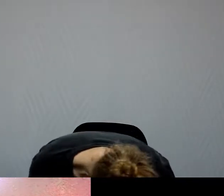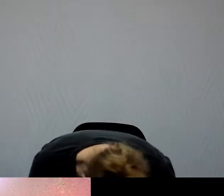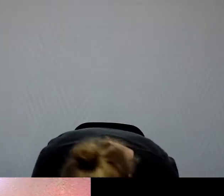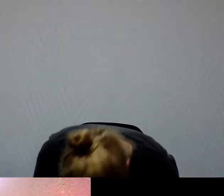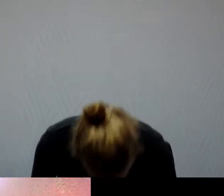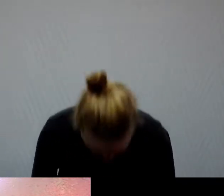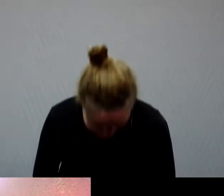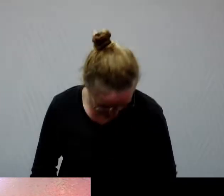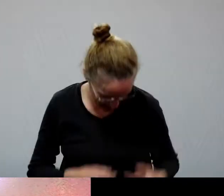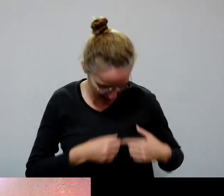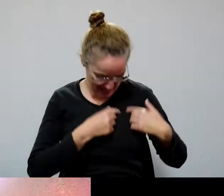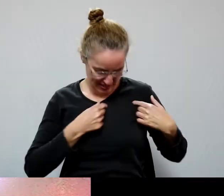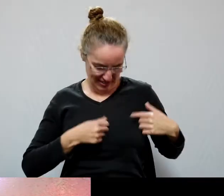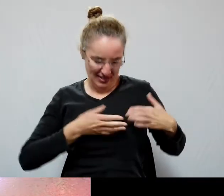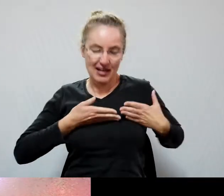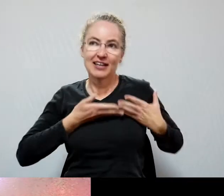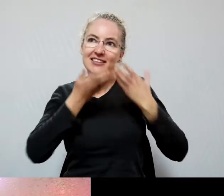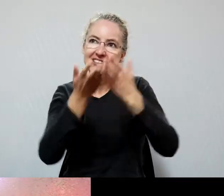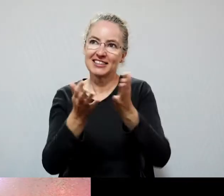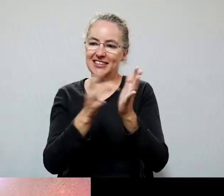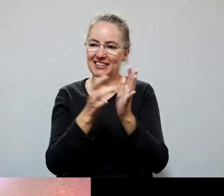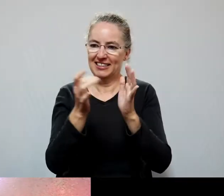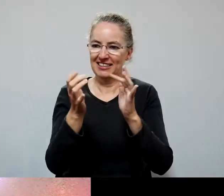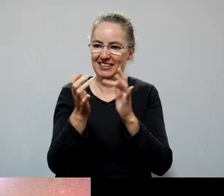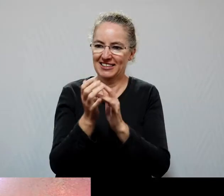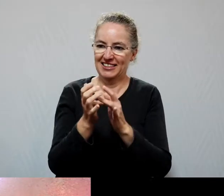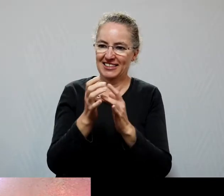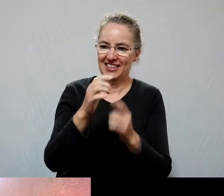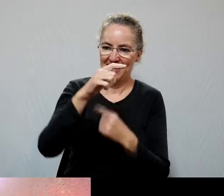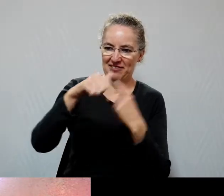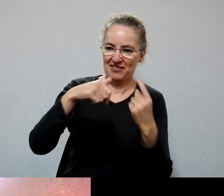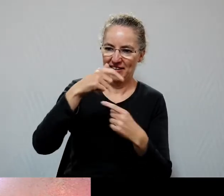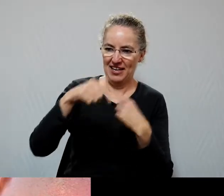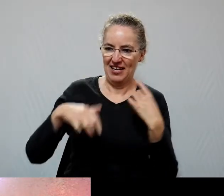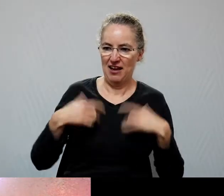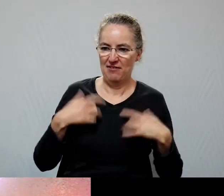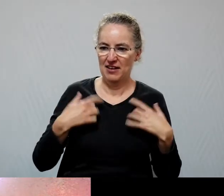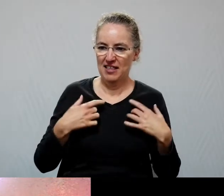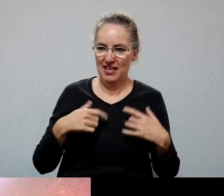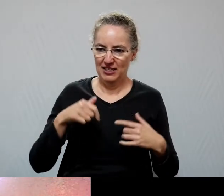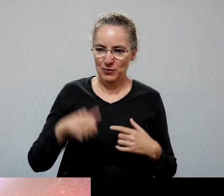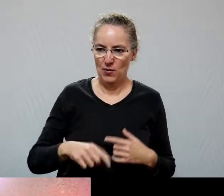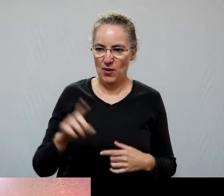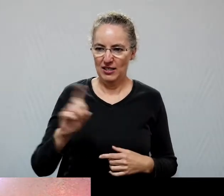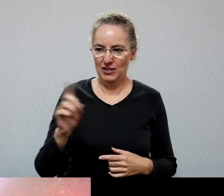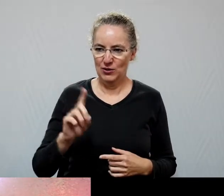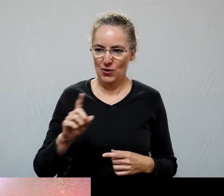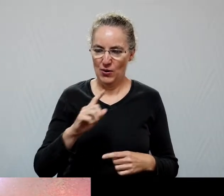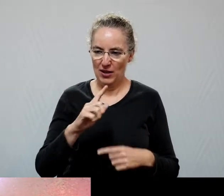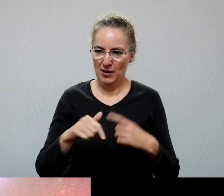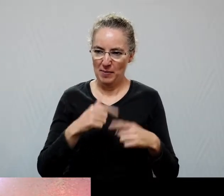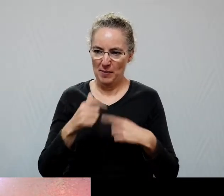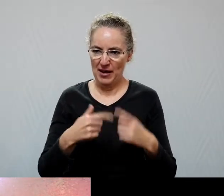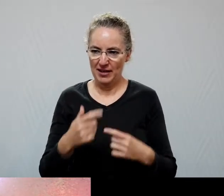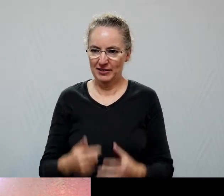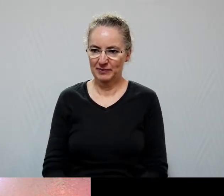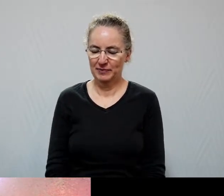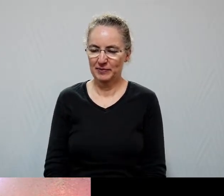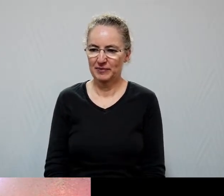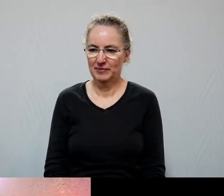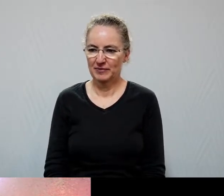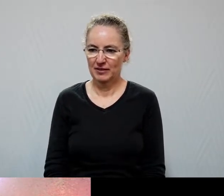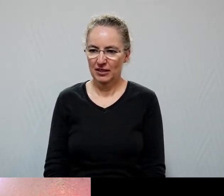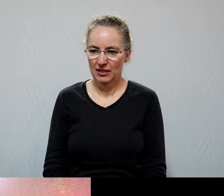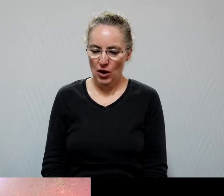shake it all about. You give your heart to Jesus and you turn your life around, and that's what it's all about.